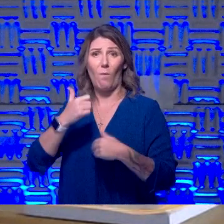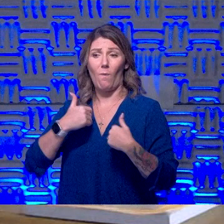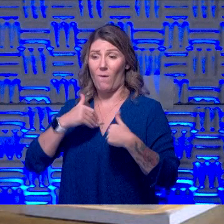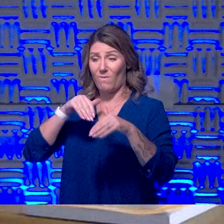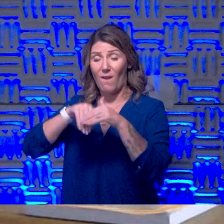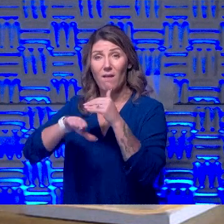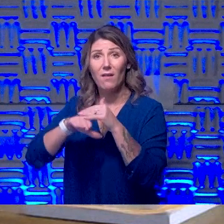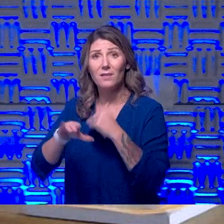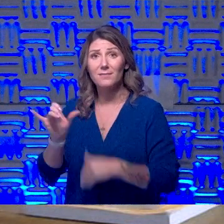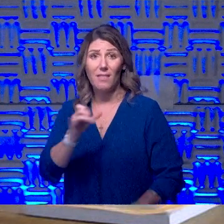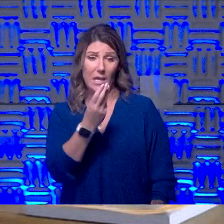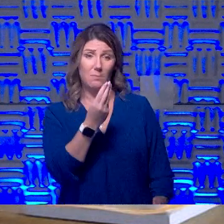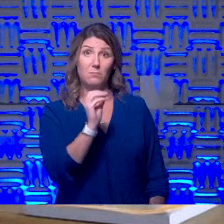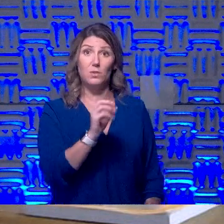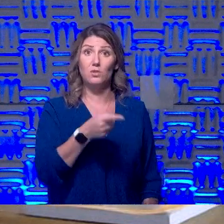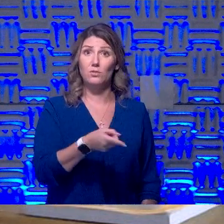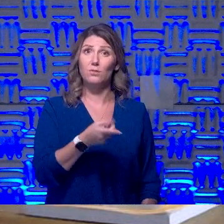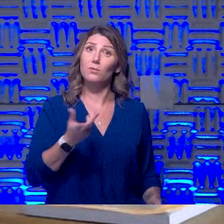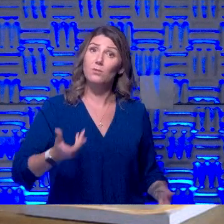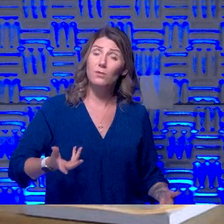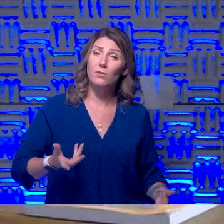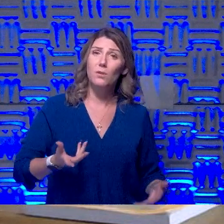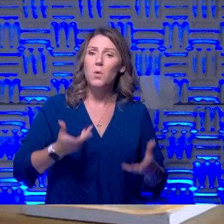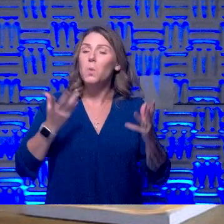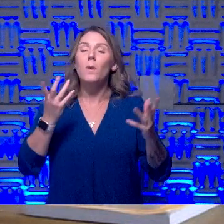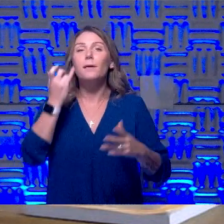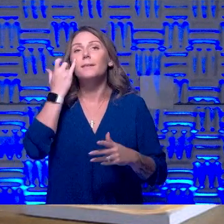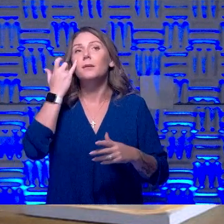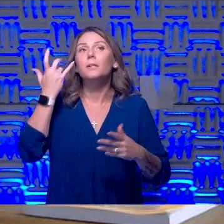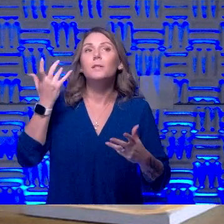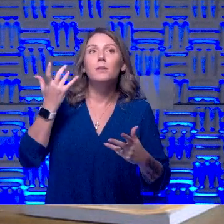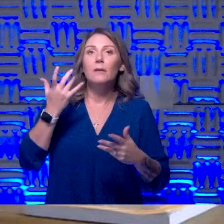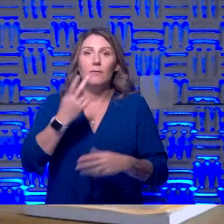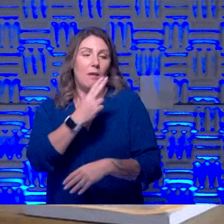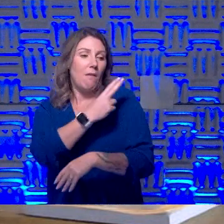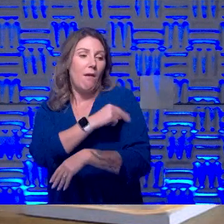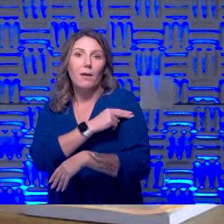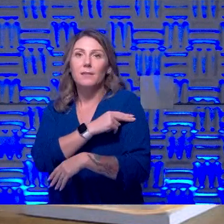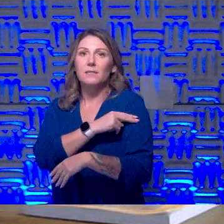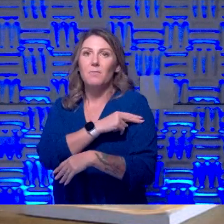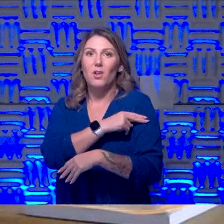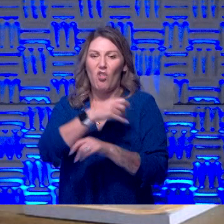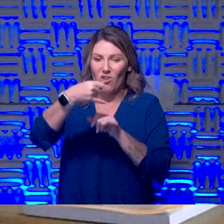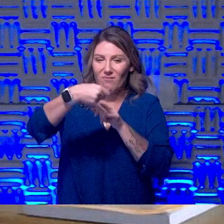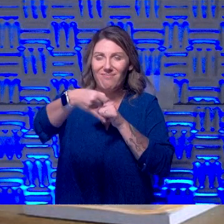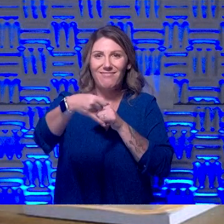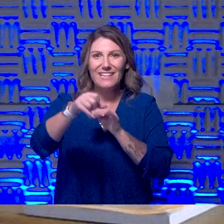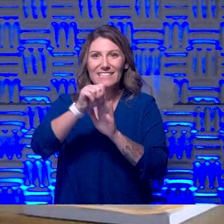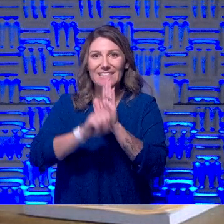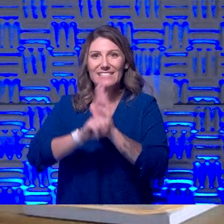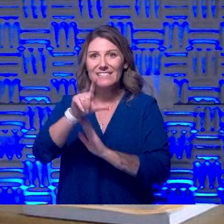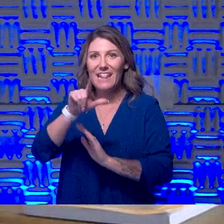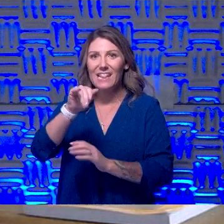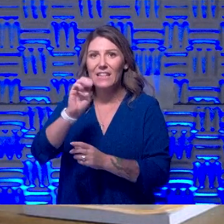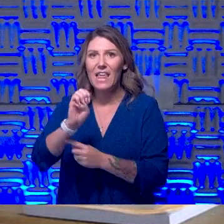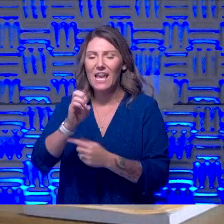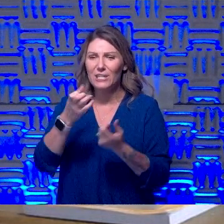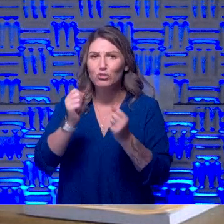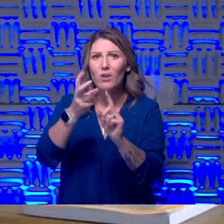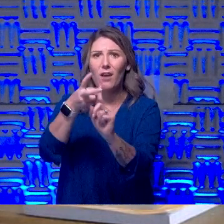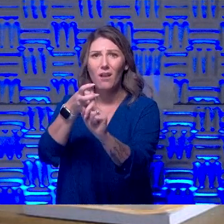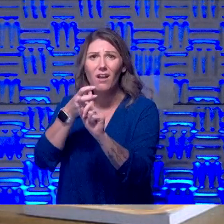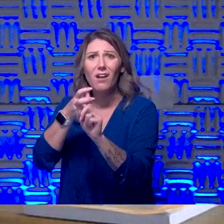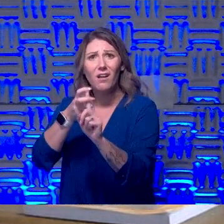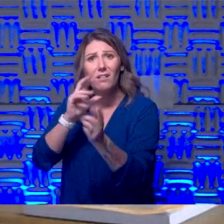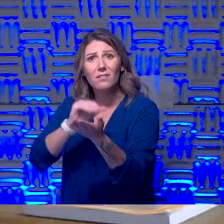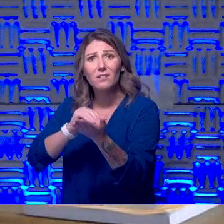like they will in Missouri, what if you're a hospital on the state line and you're trying to recruit a